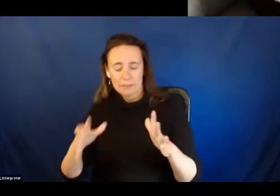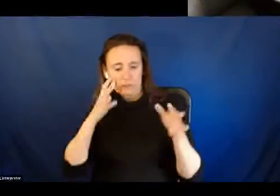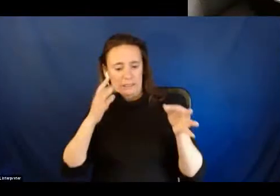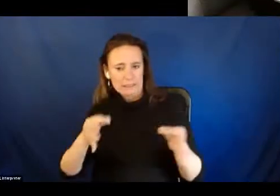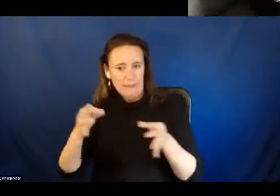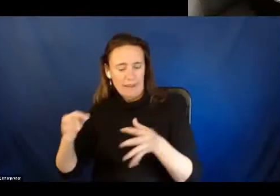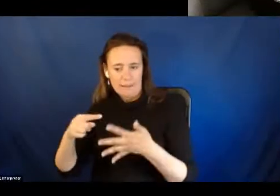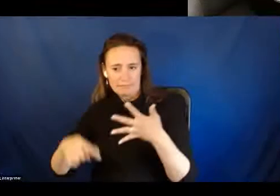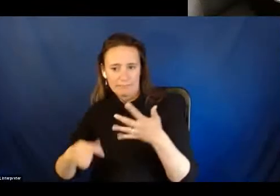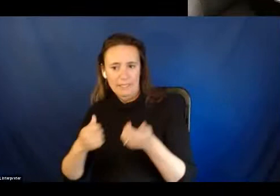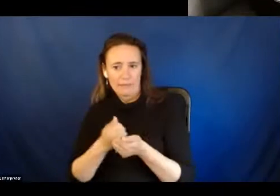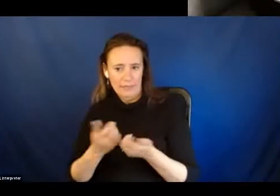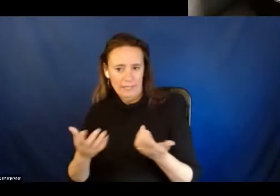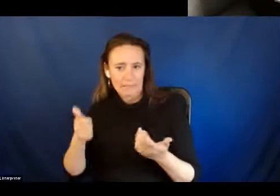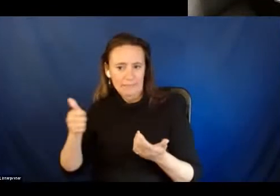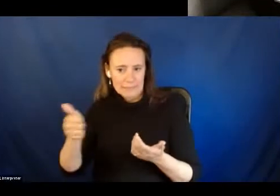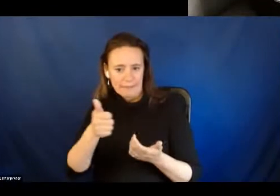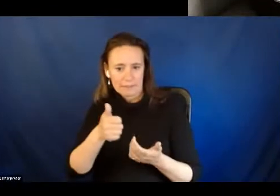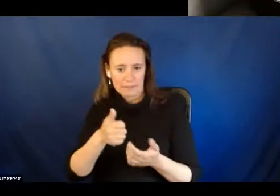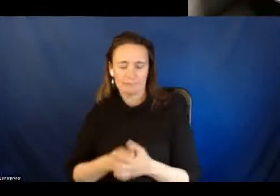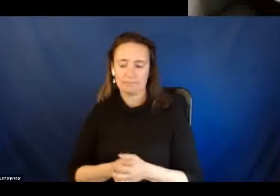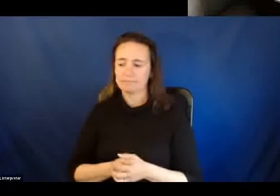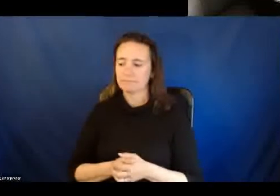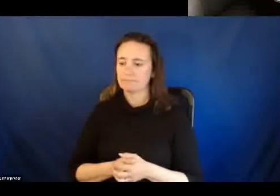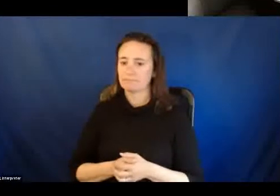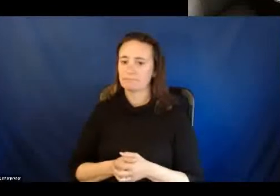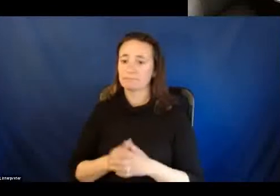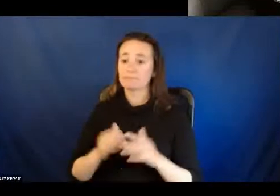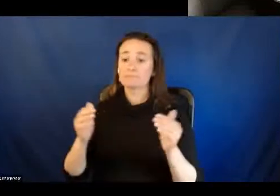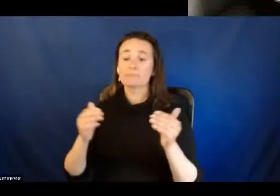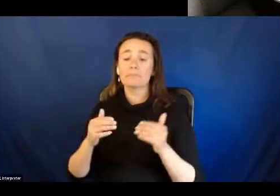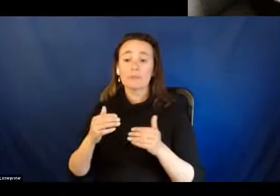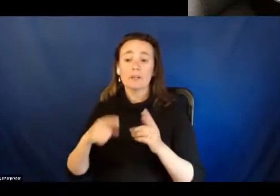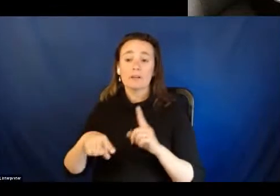We also need to make sure that we're creating that sense of safety for survivors.